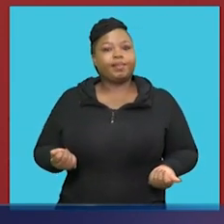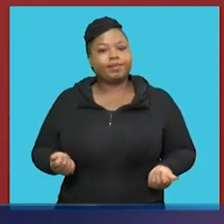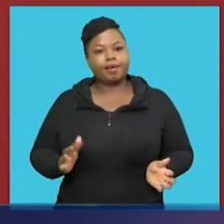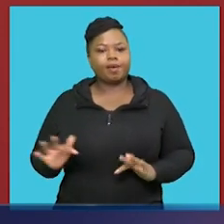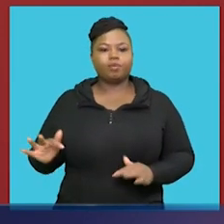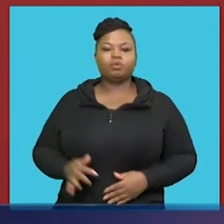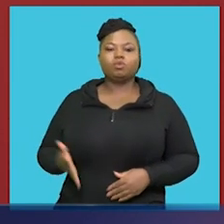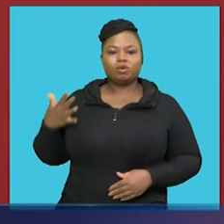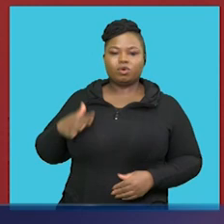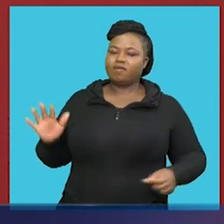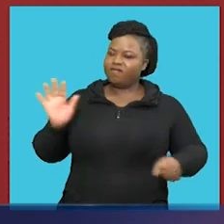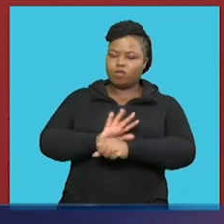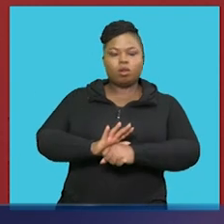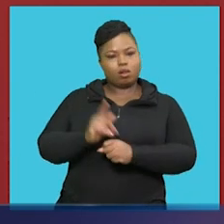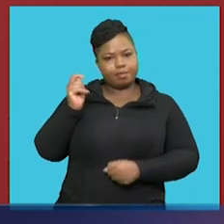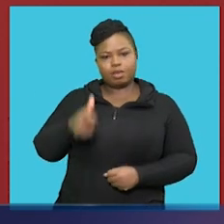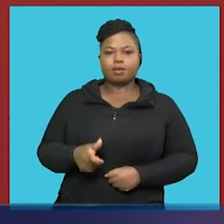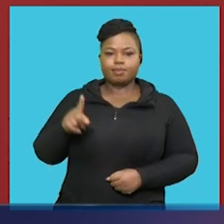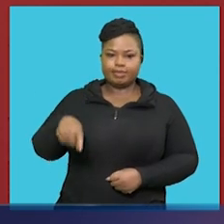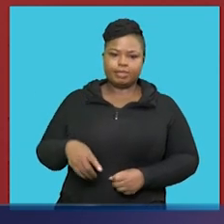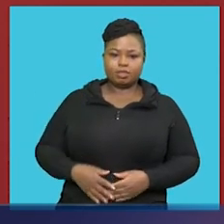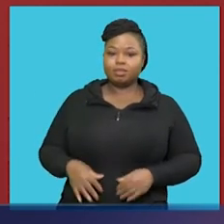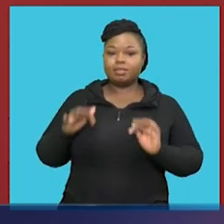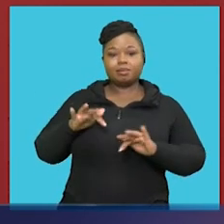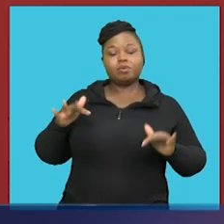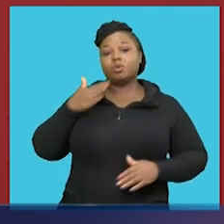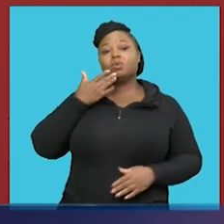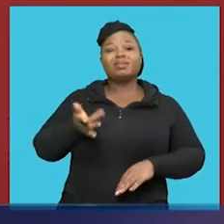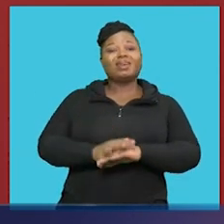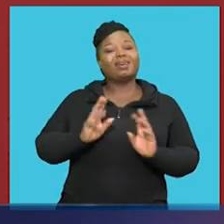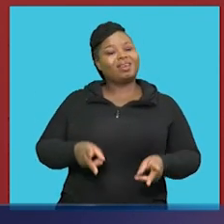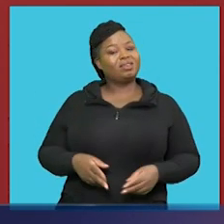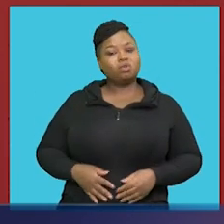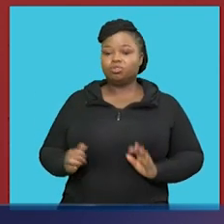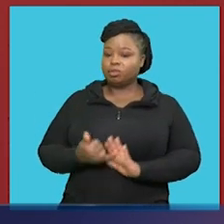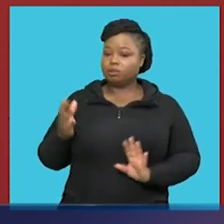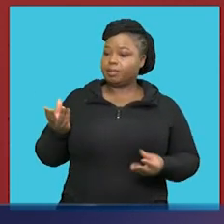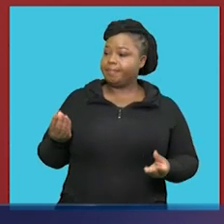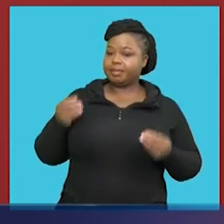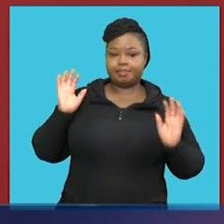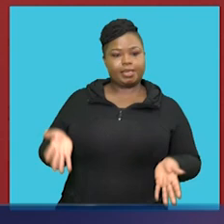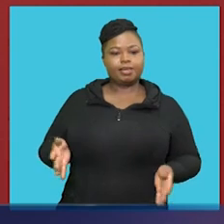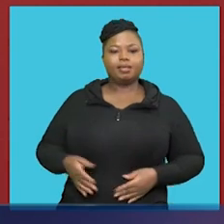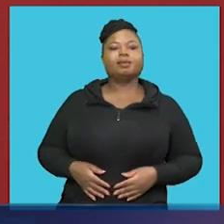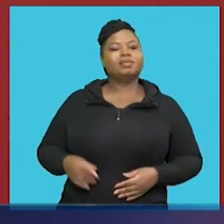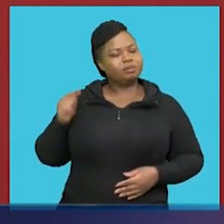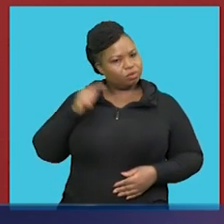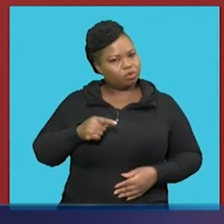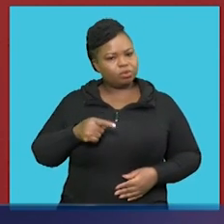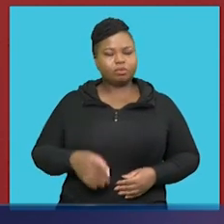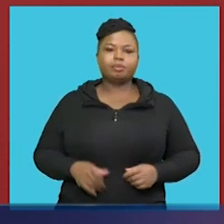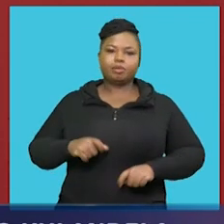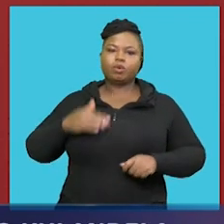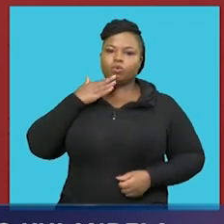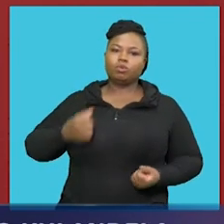want full and adequate compensation. The people that died were just not numbers and nobodies. Those were